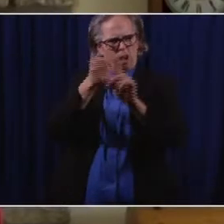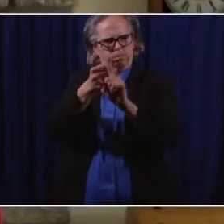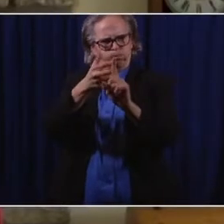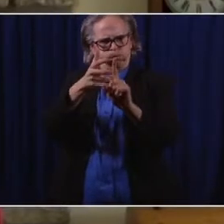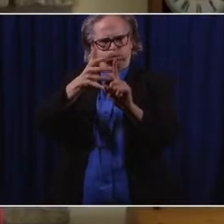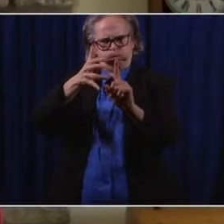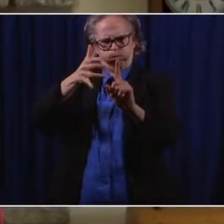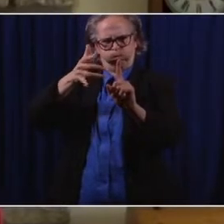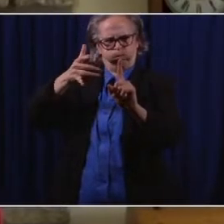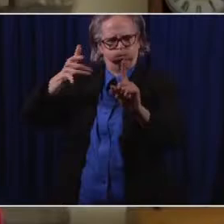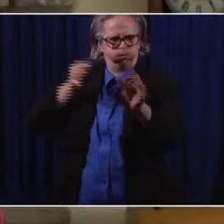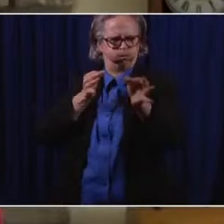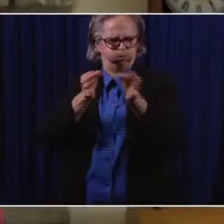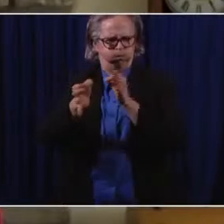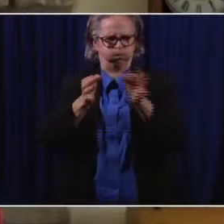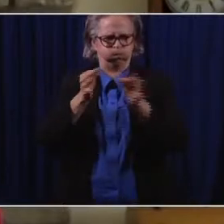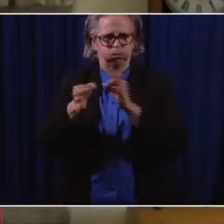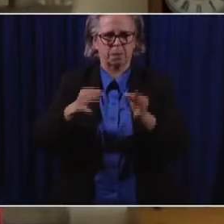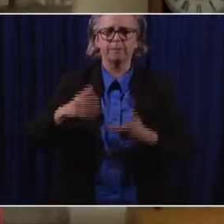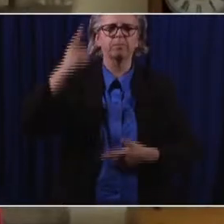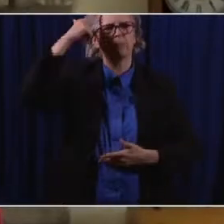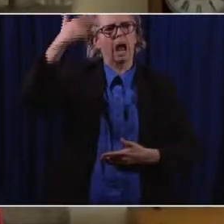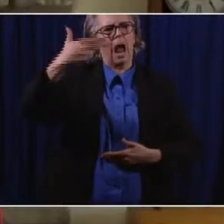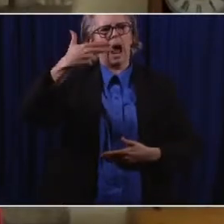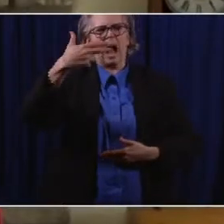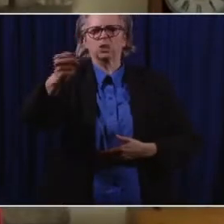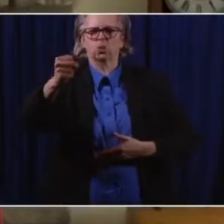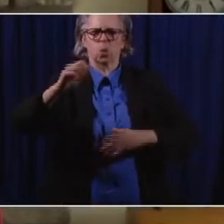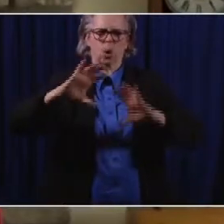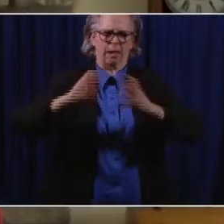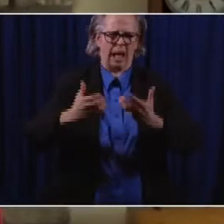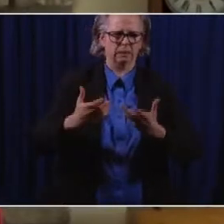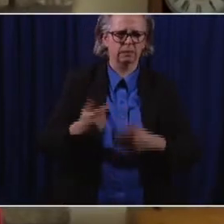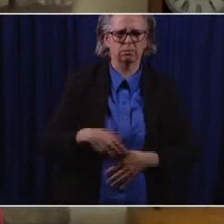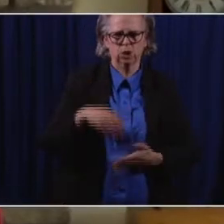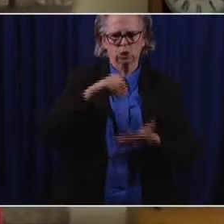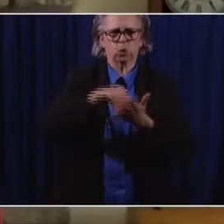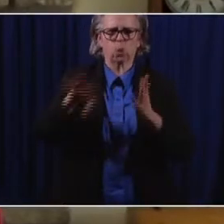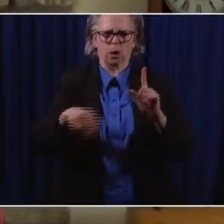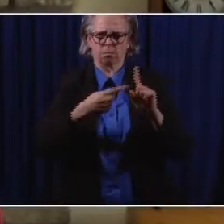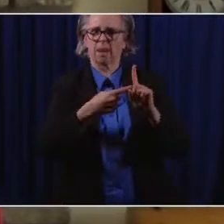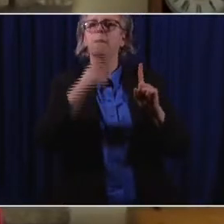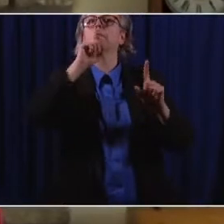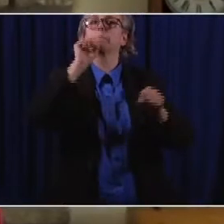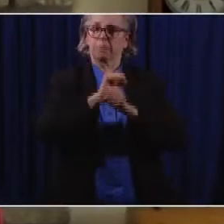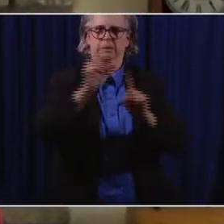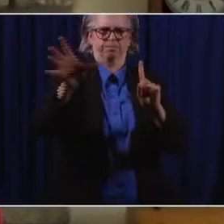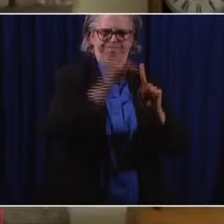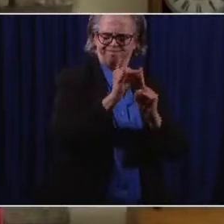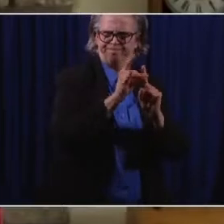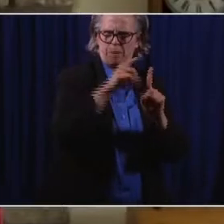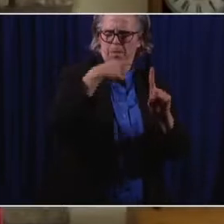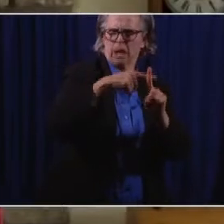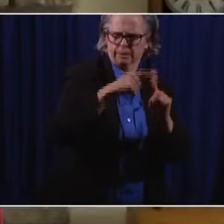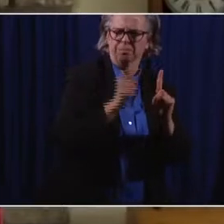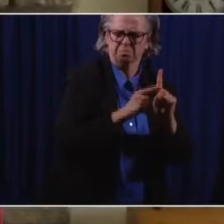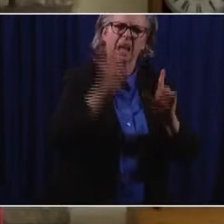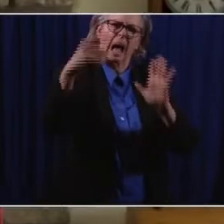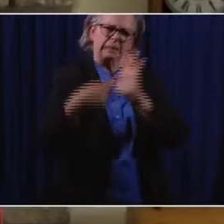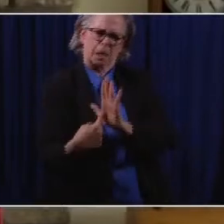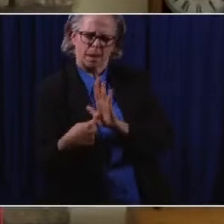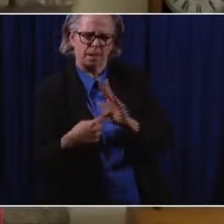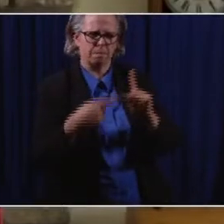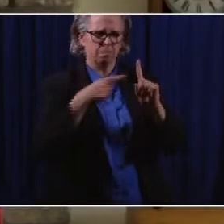student. It's determined that they have COVID. Then they go back and determine who they were seated